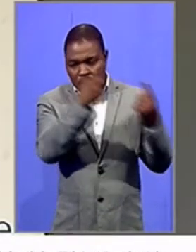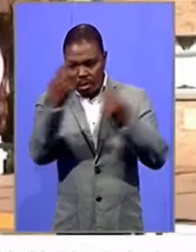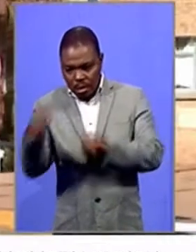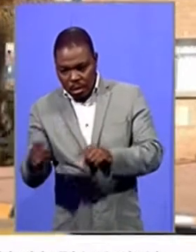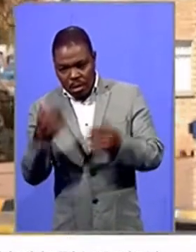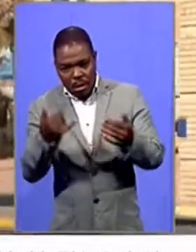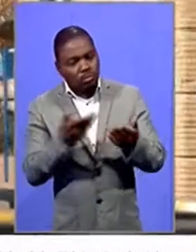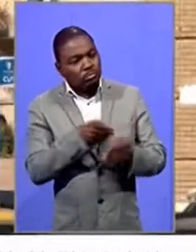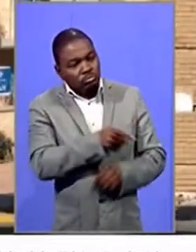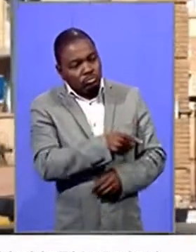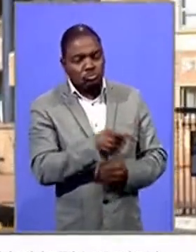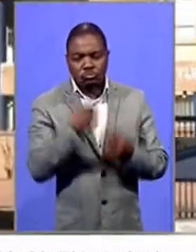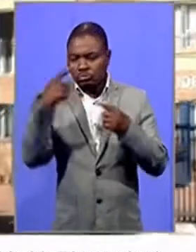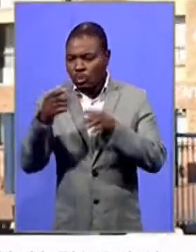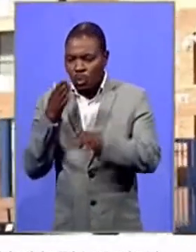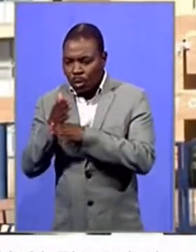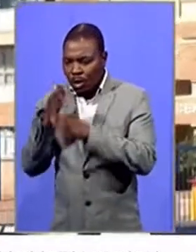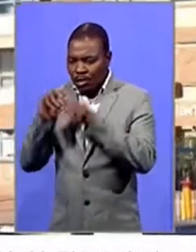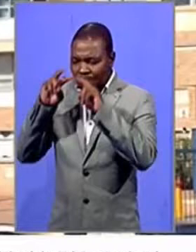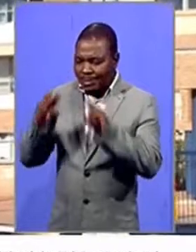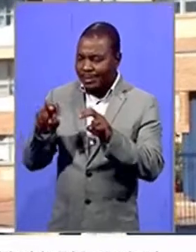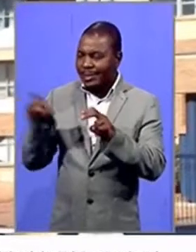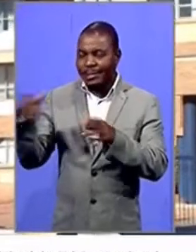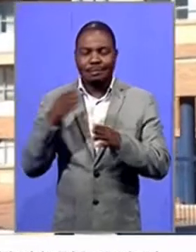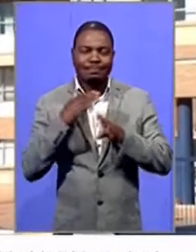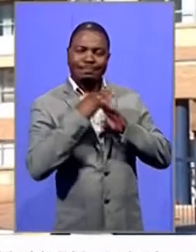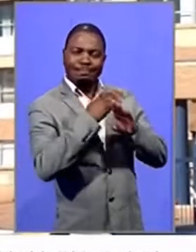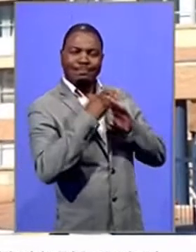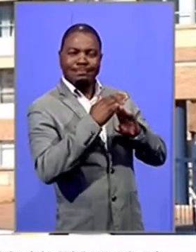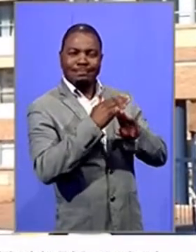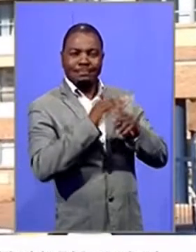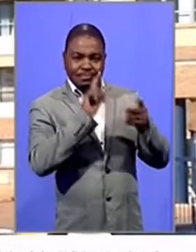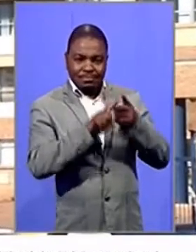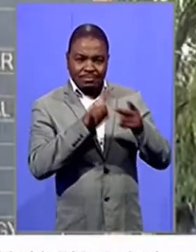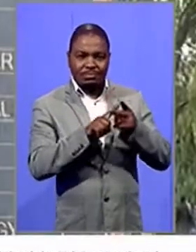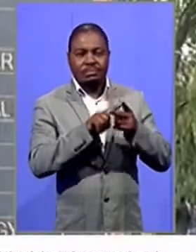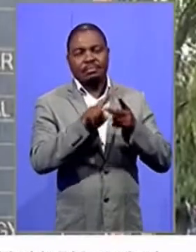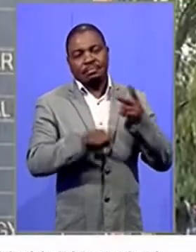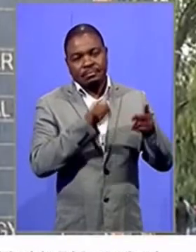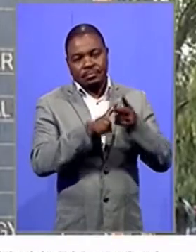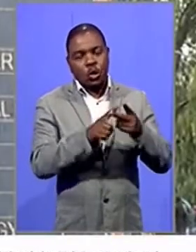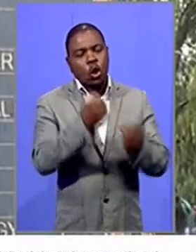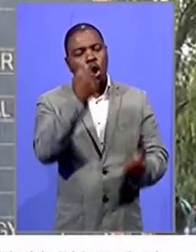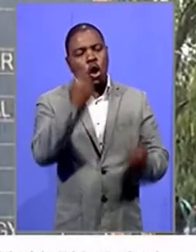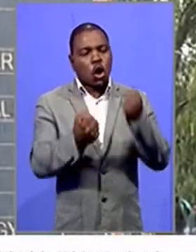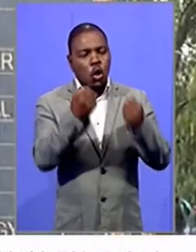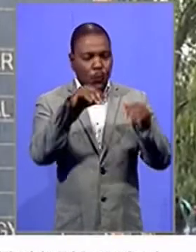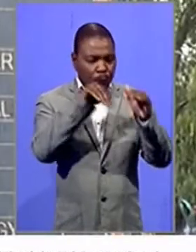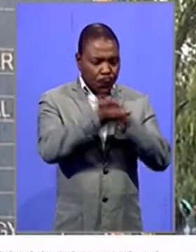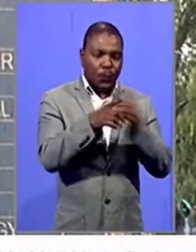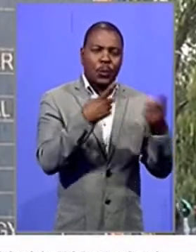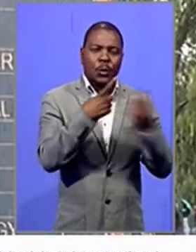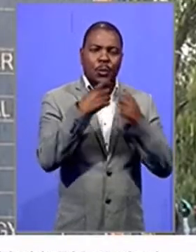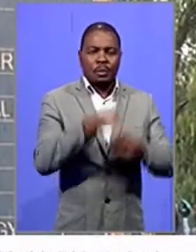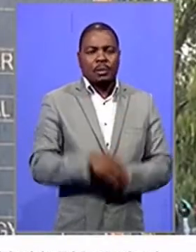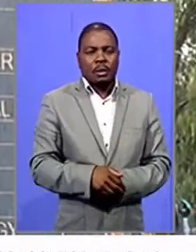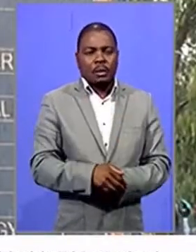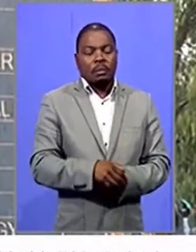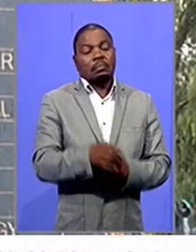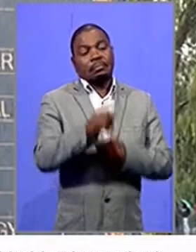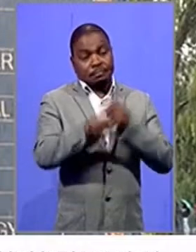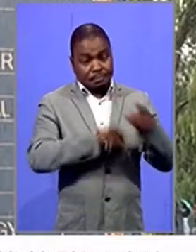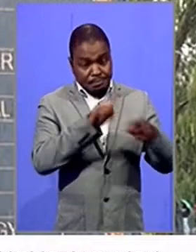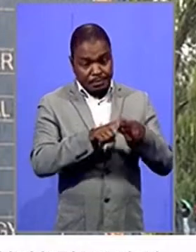dumellwa ho phetha mosebetsi wa hae mme taba ena ile ya fetela makgotleng a dinyewe. Lekgotla le ile